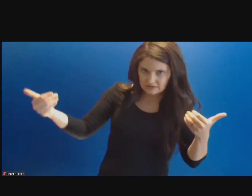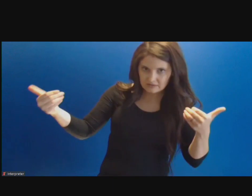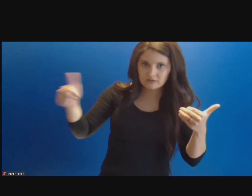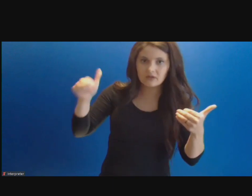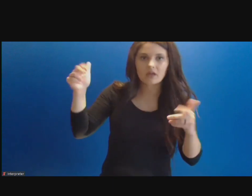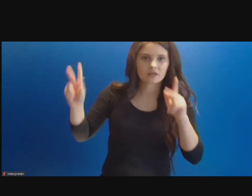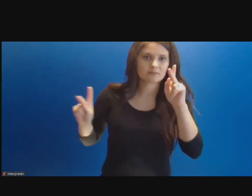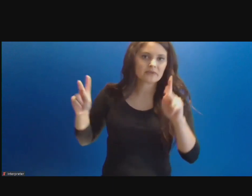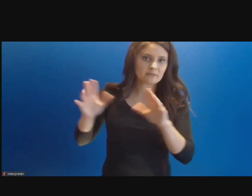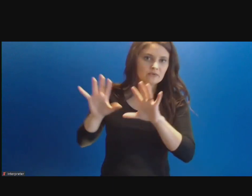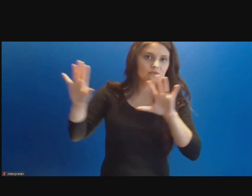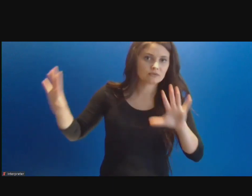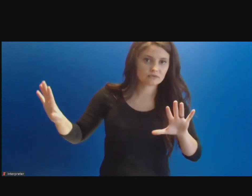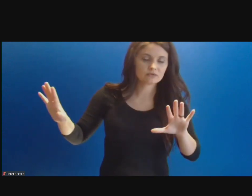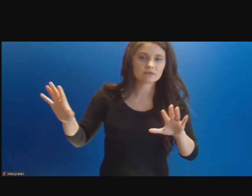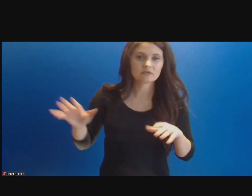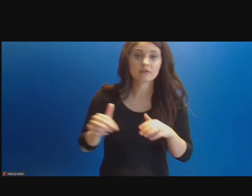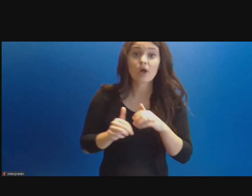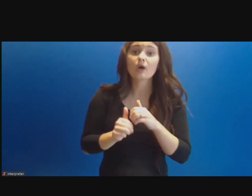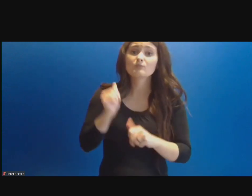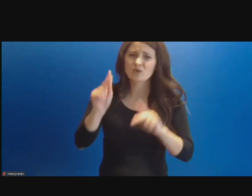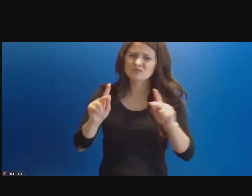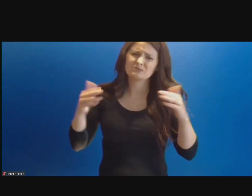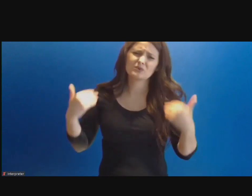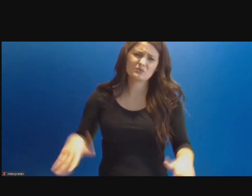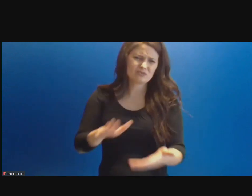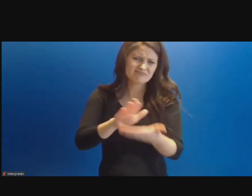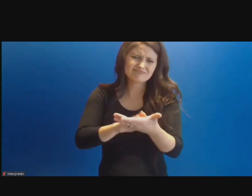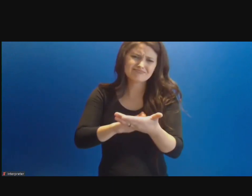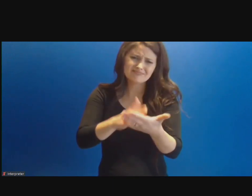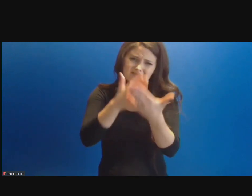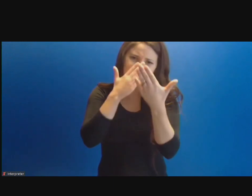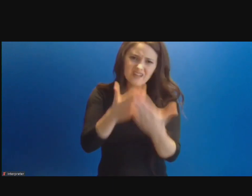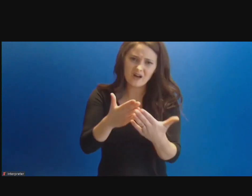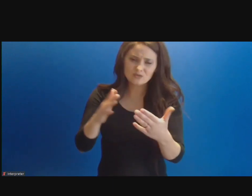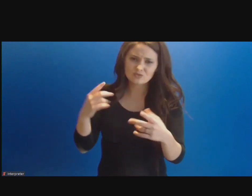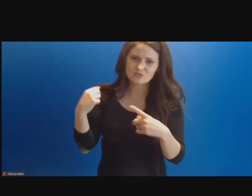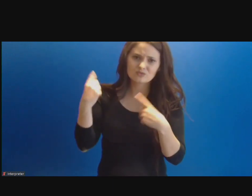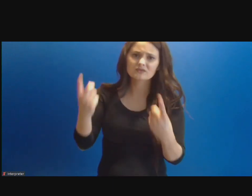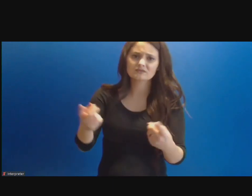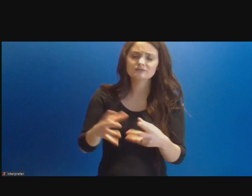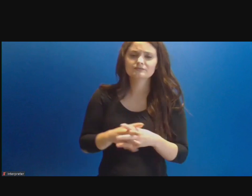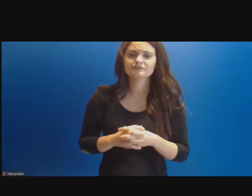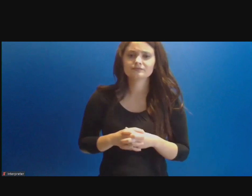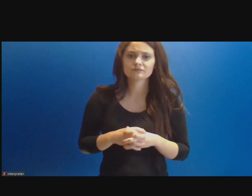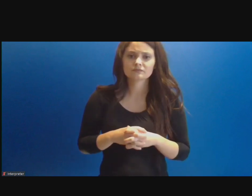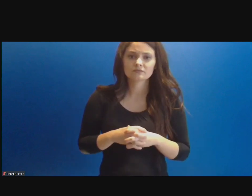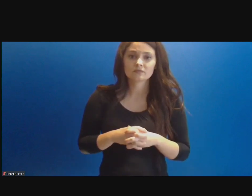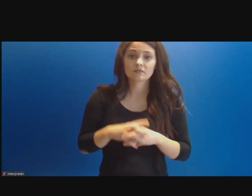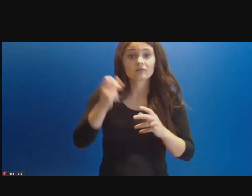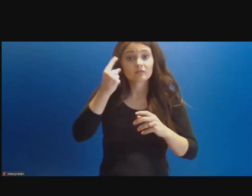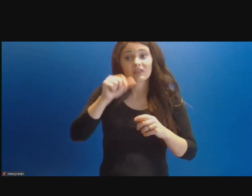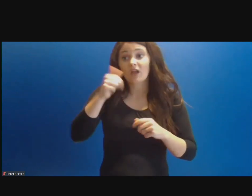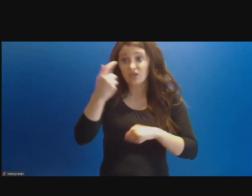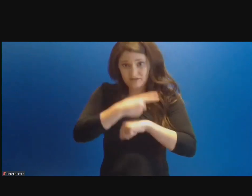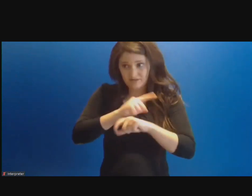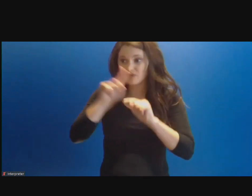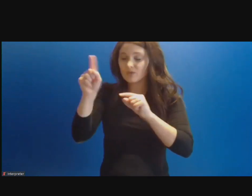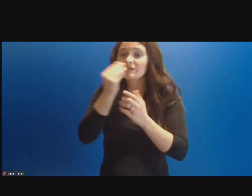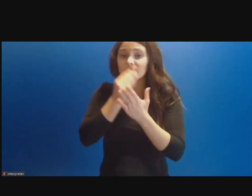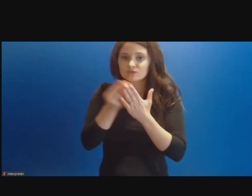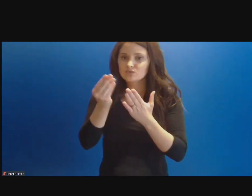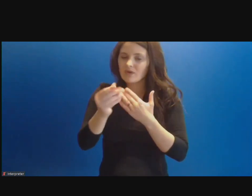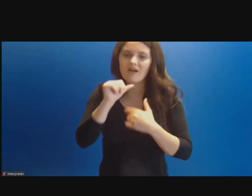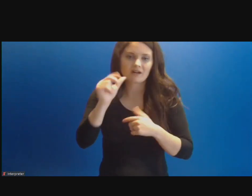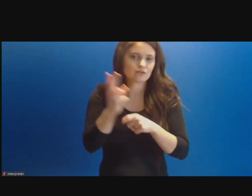other individuals. Most people are doing a great job at this. Now, when I went to the grocery store the other day, I didn't wear